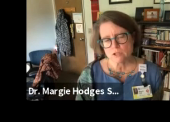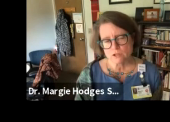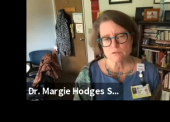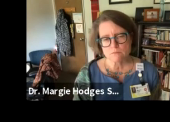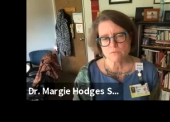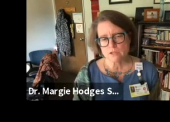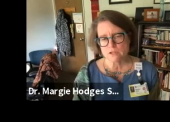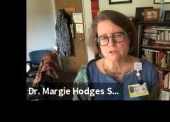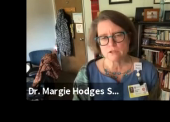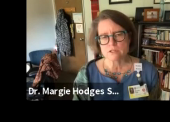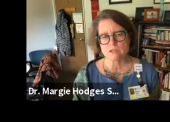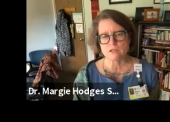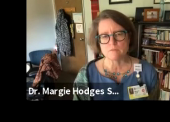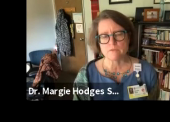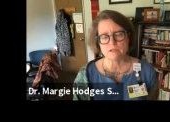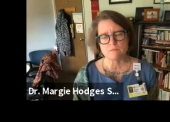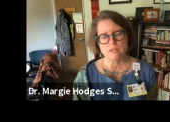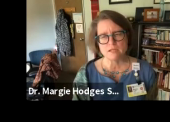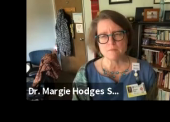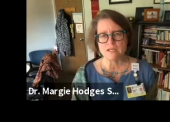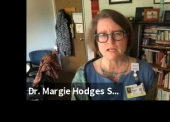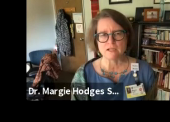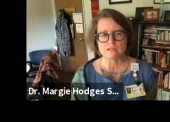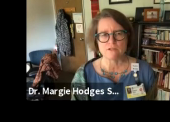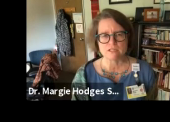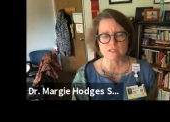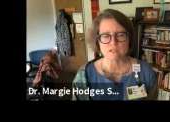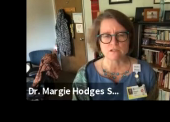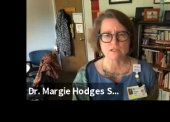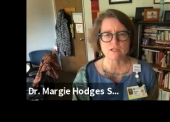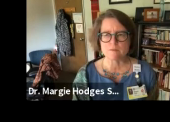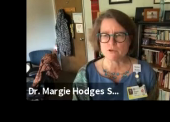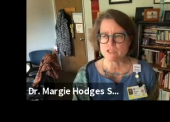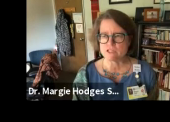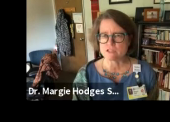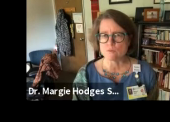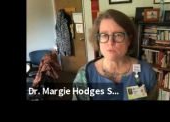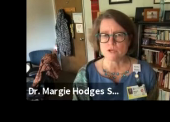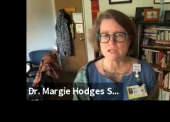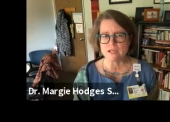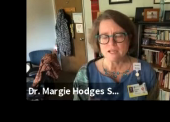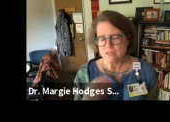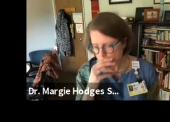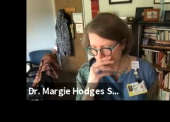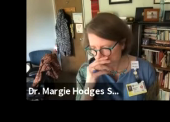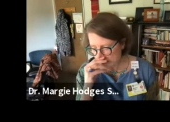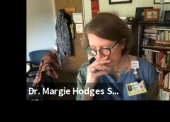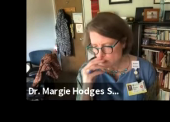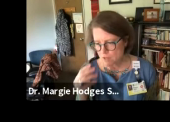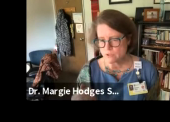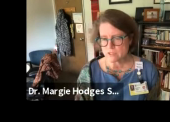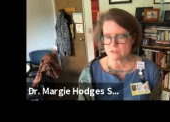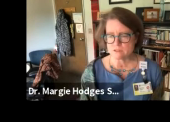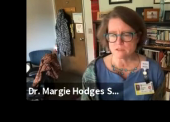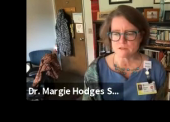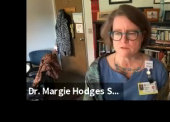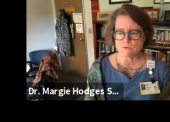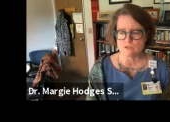so we learned that many hands are necessary, that collaboration is so important. And I